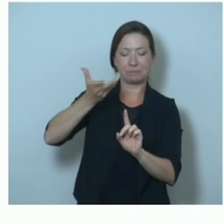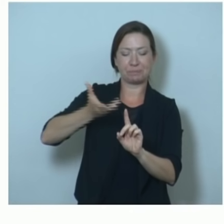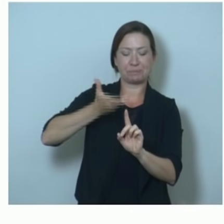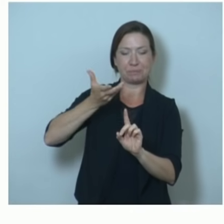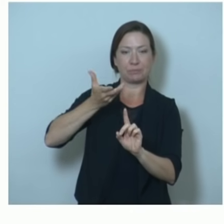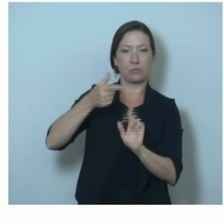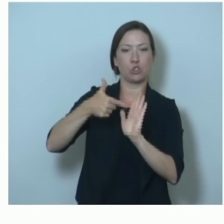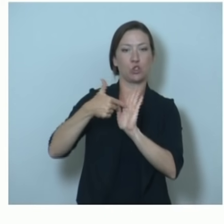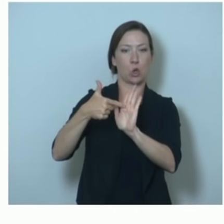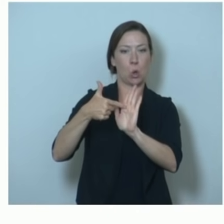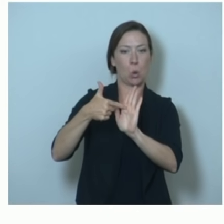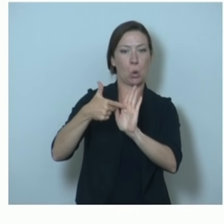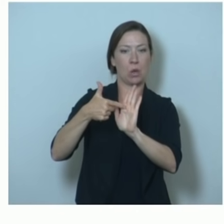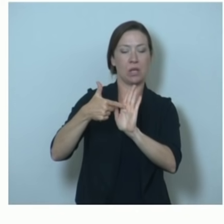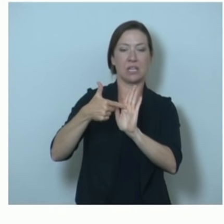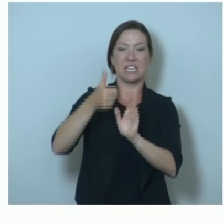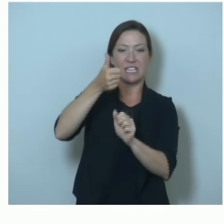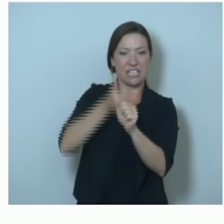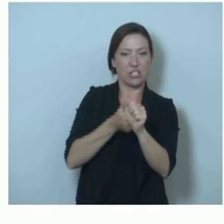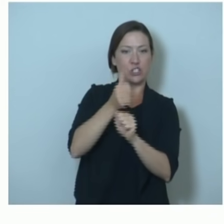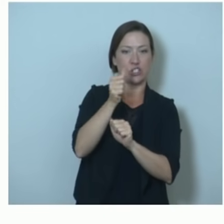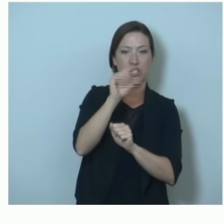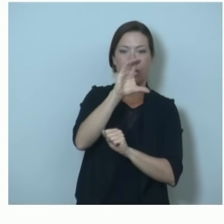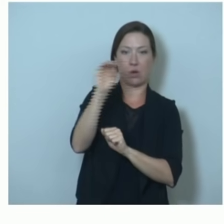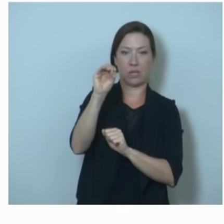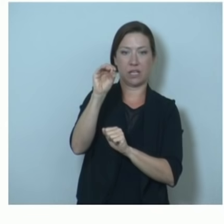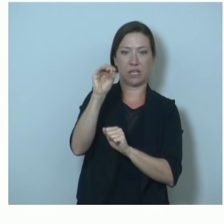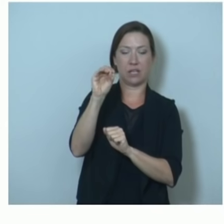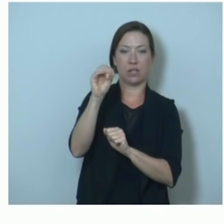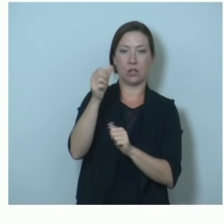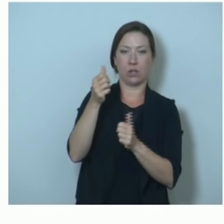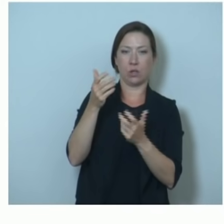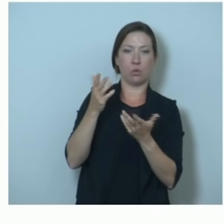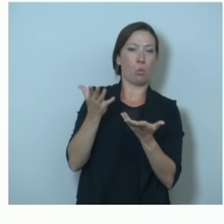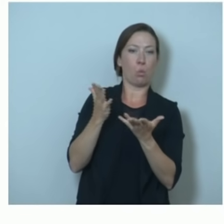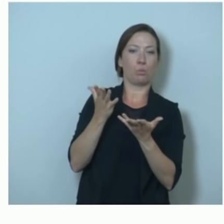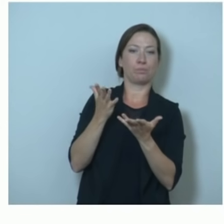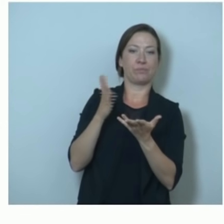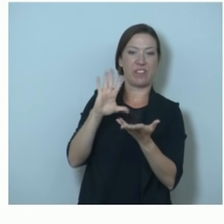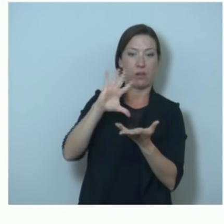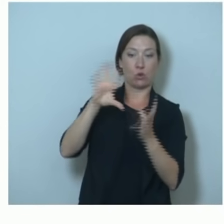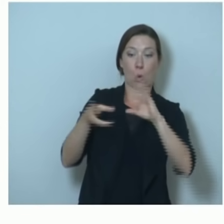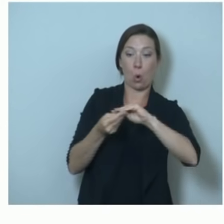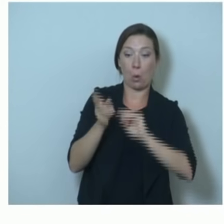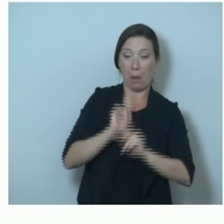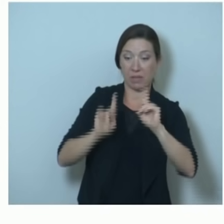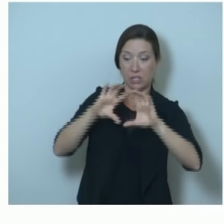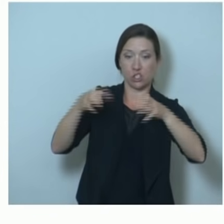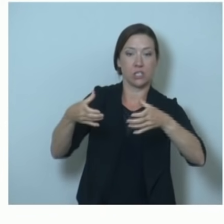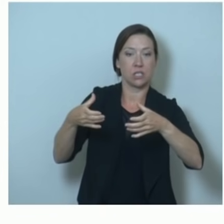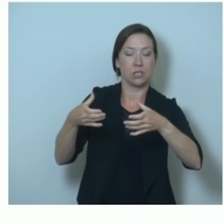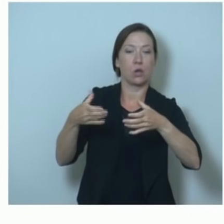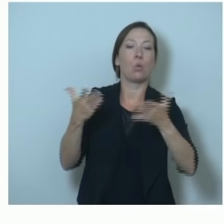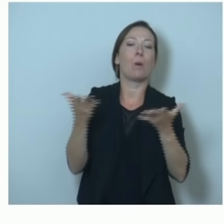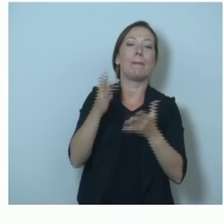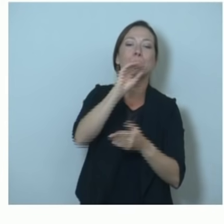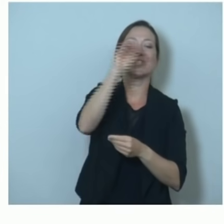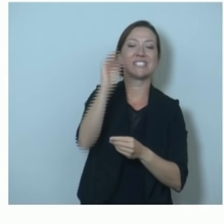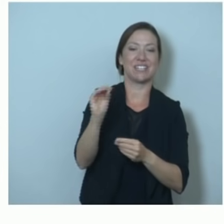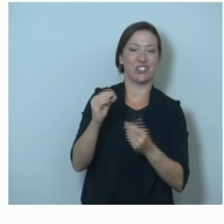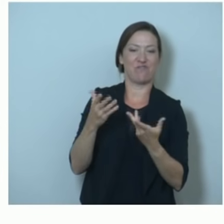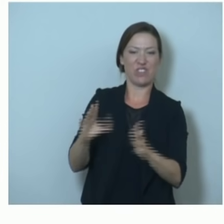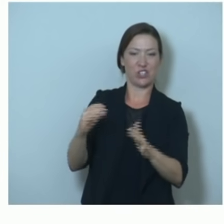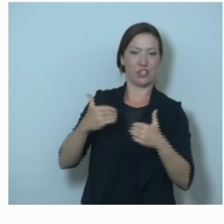percent of people in a given county have a COVID infection that's been confirmed by a lab test. You can